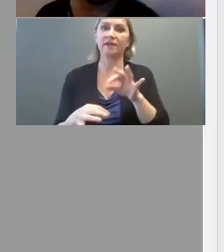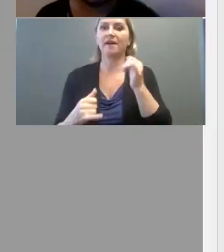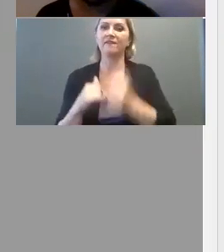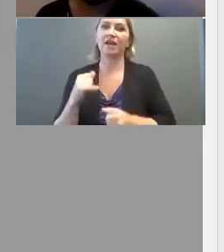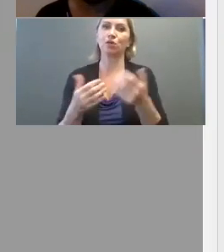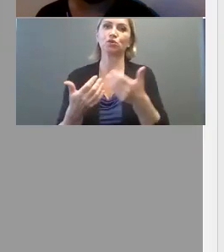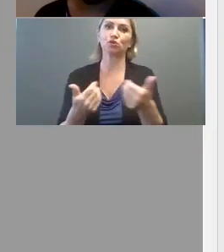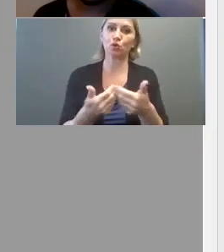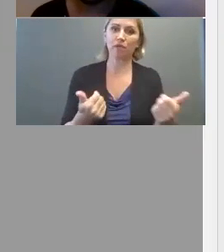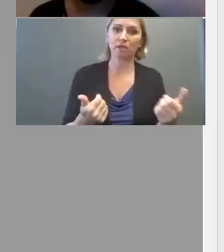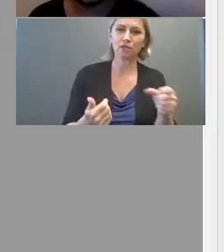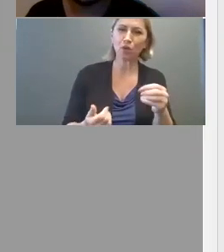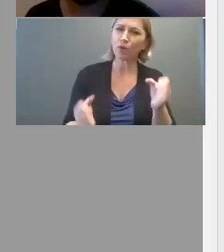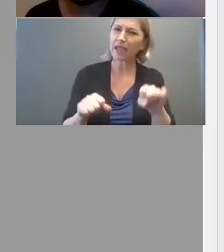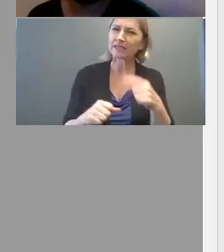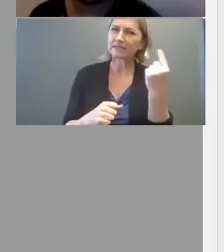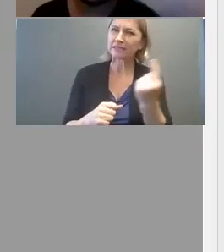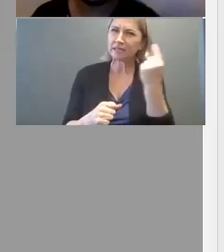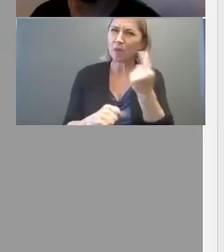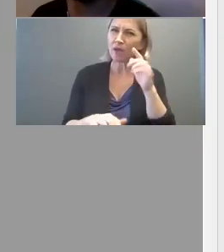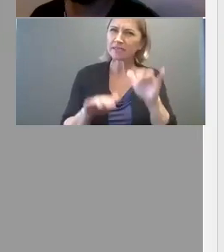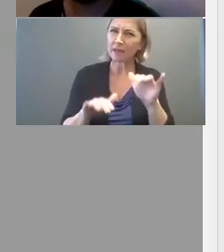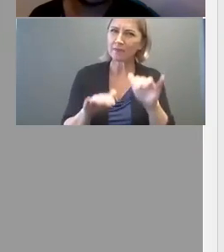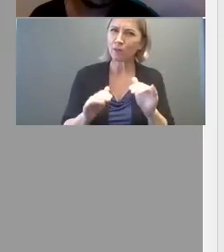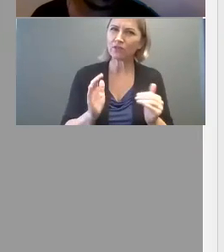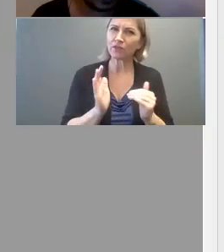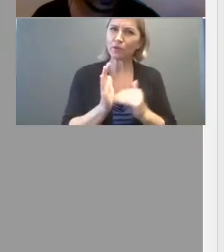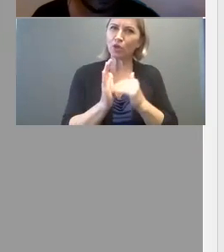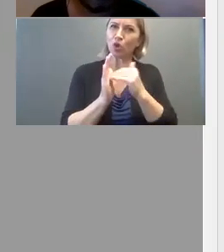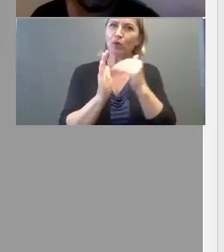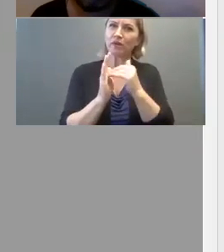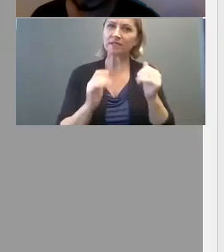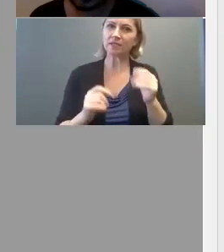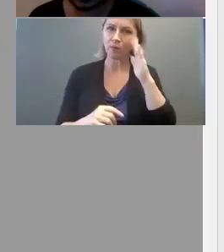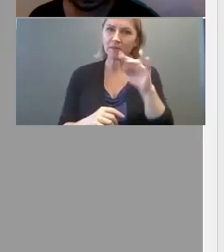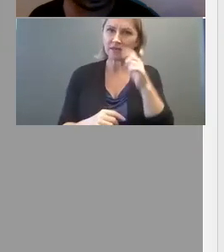can someone type out what the recurrence relation for this particular three-way merge sort would look like?